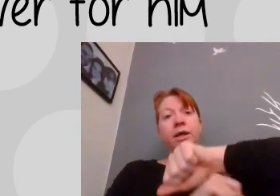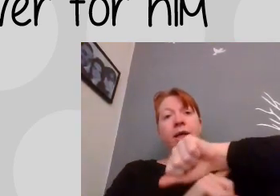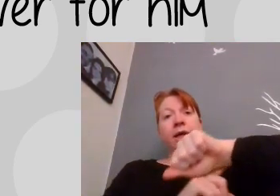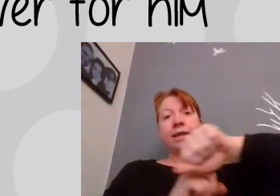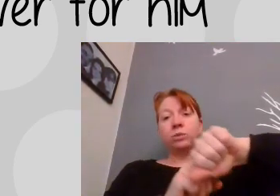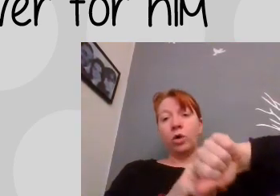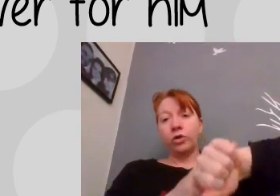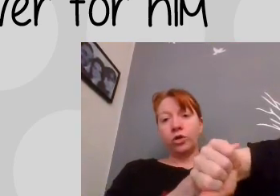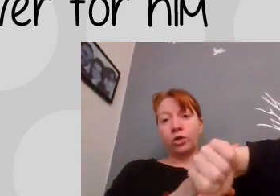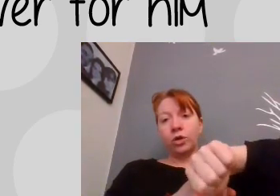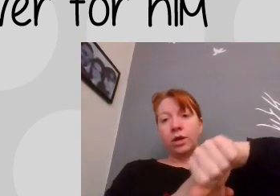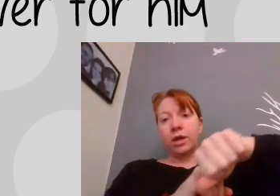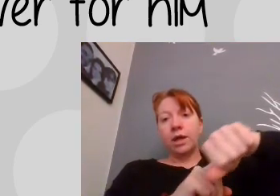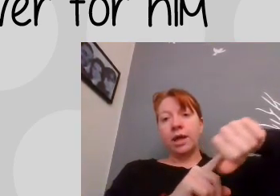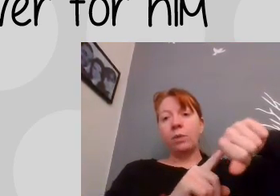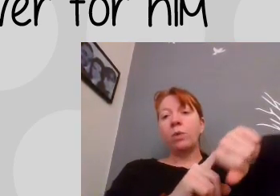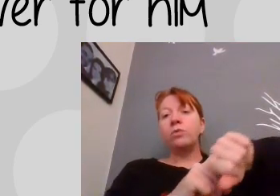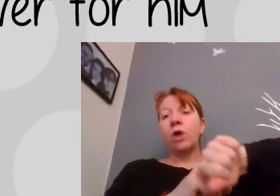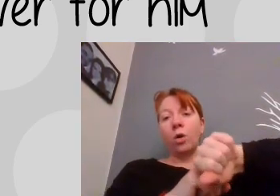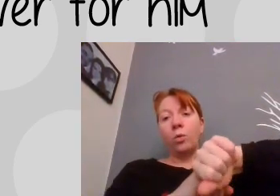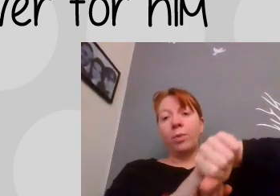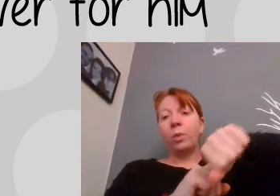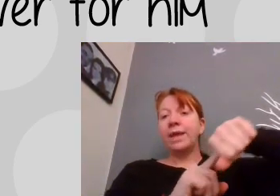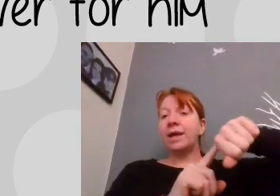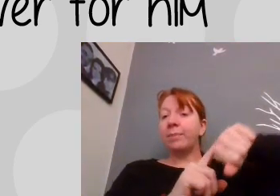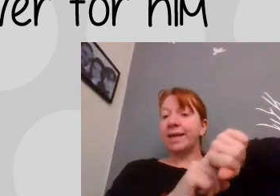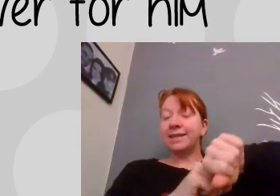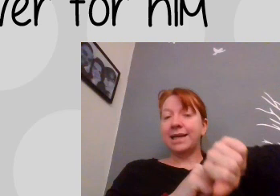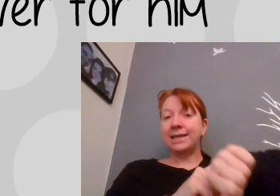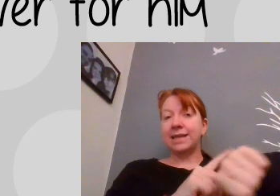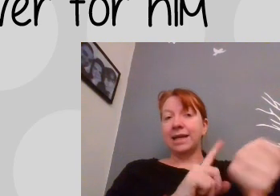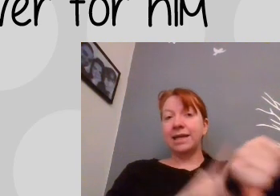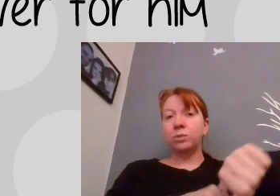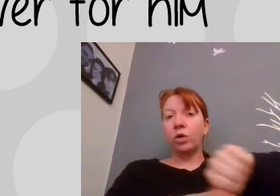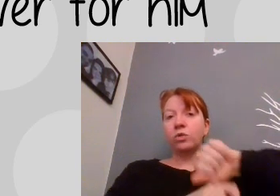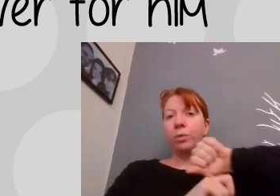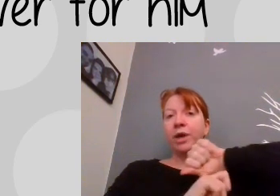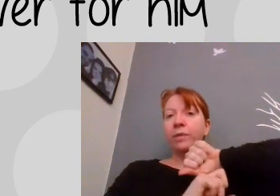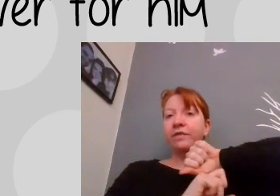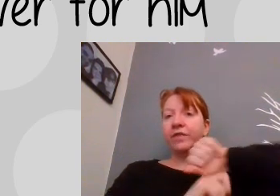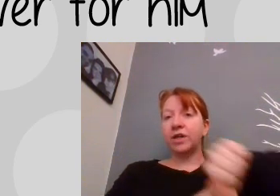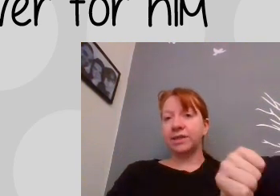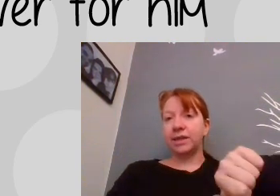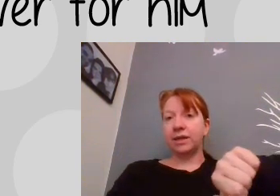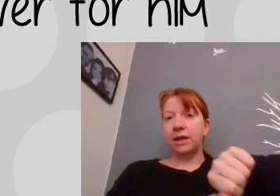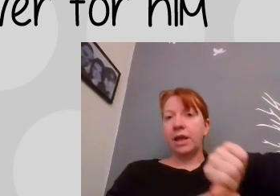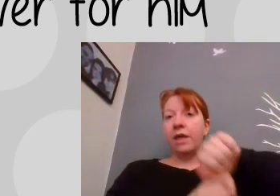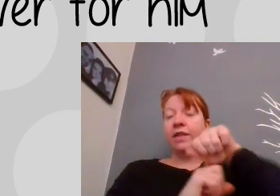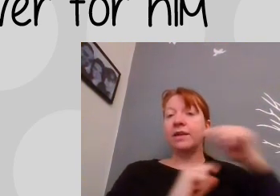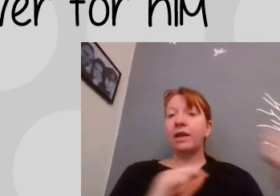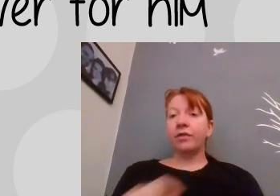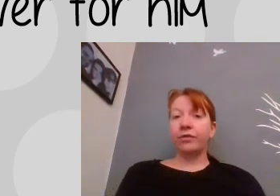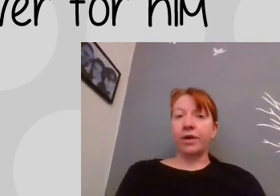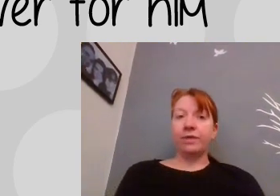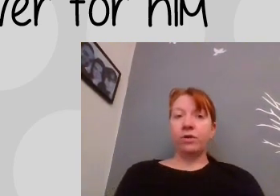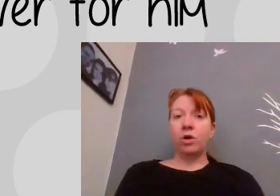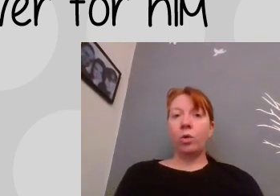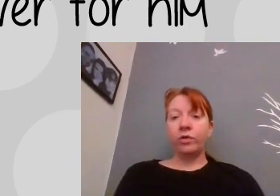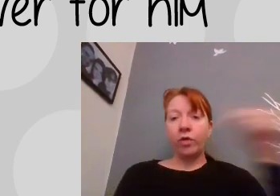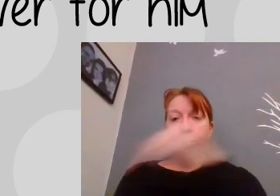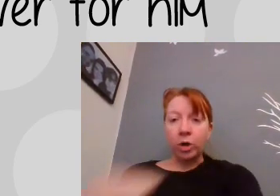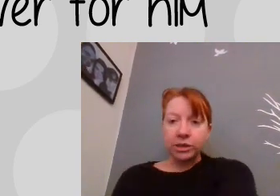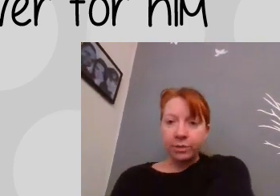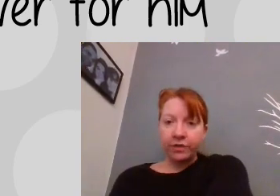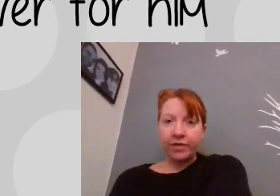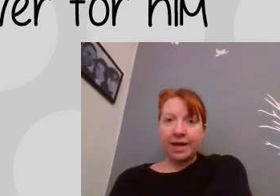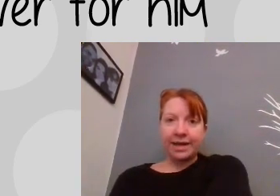clock, his watch, he won't know, but when he compares it later, his watch will be going faster than another friend who